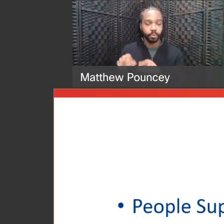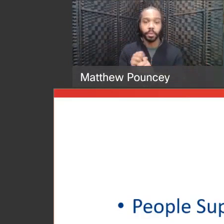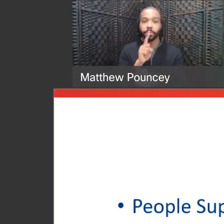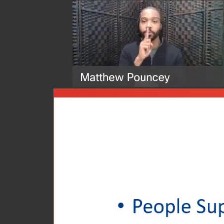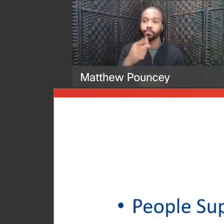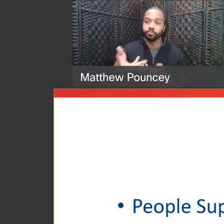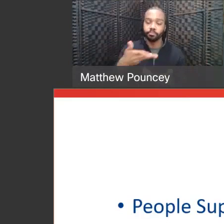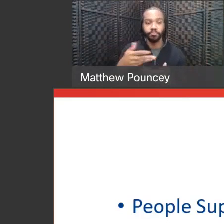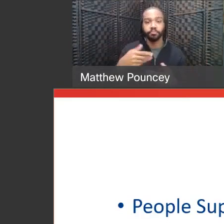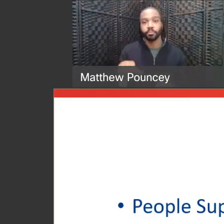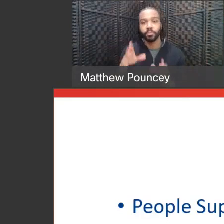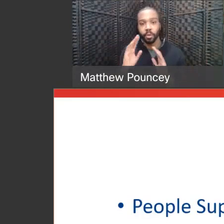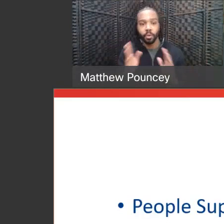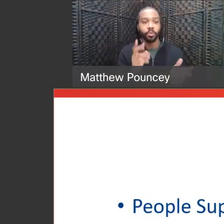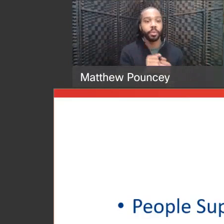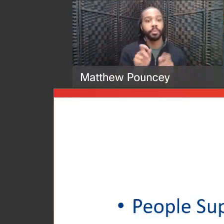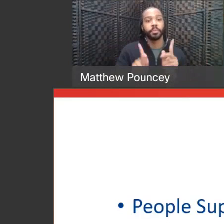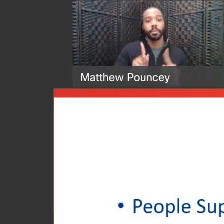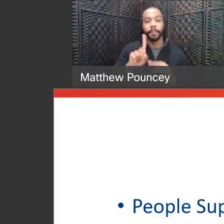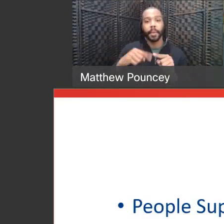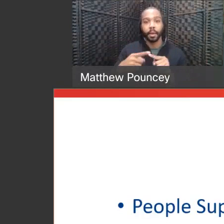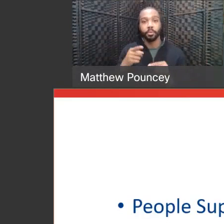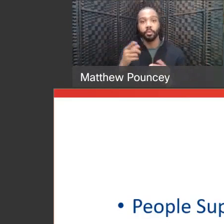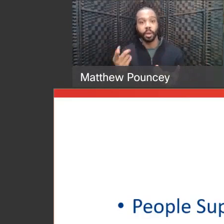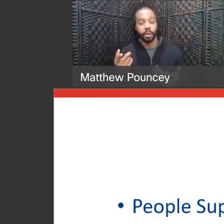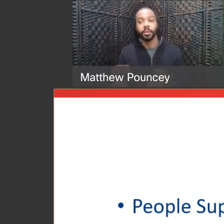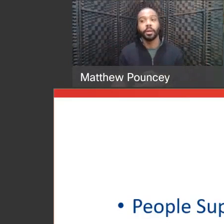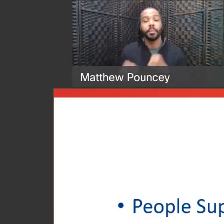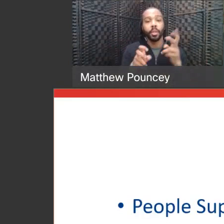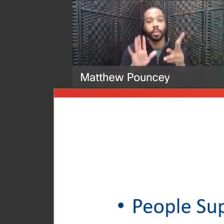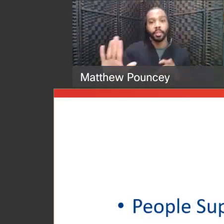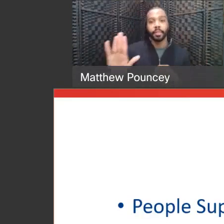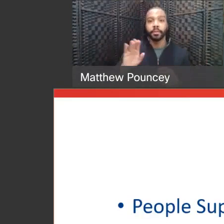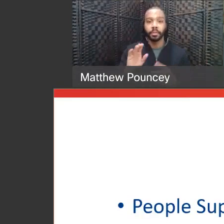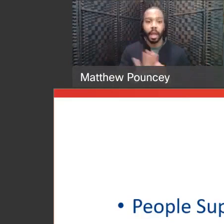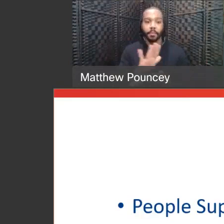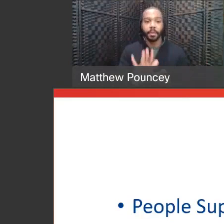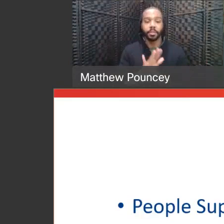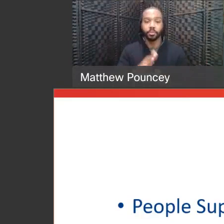uploading the documentation so that we can track the number of people who have received their boosters.